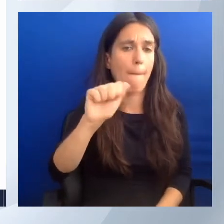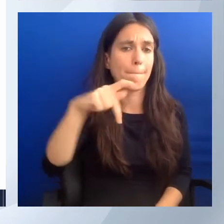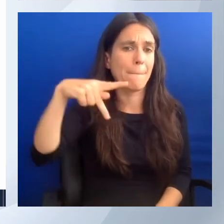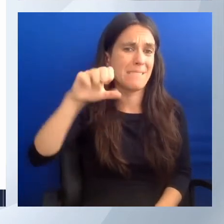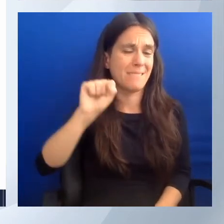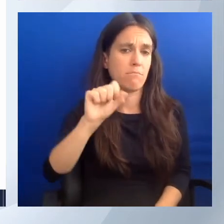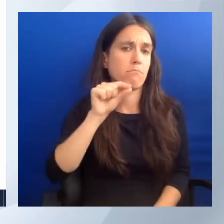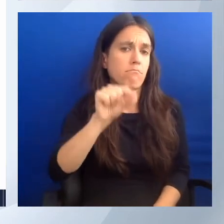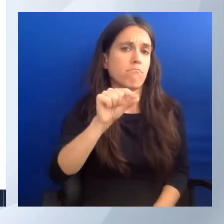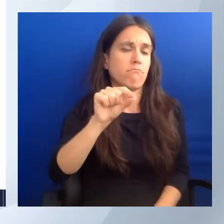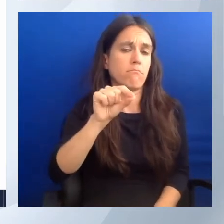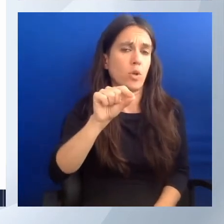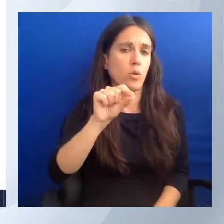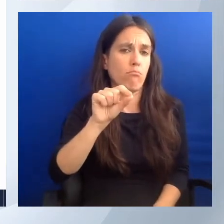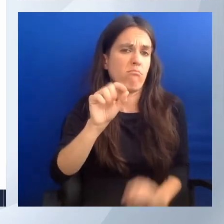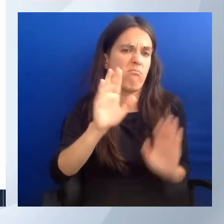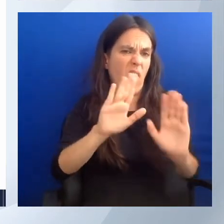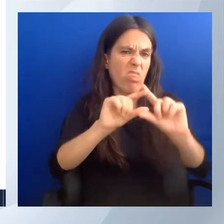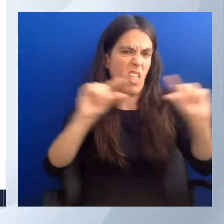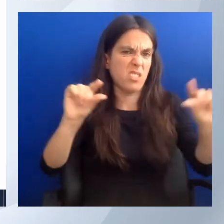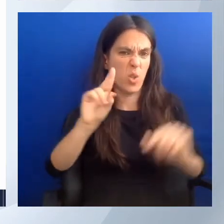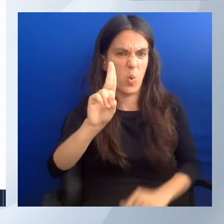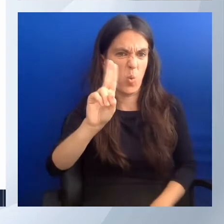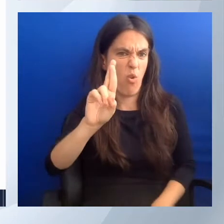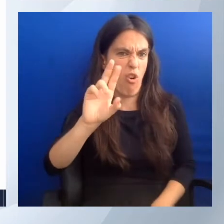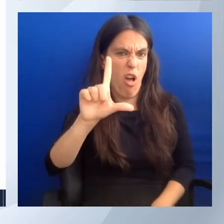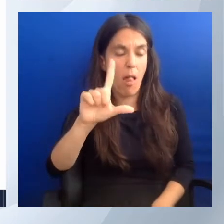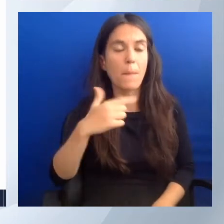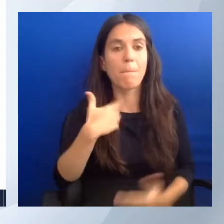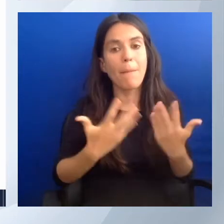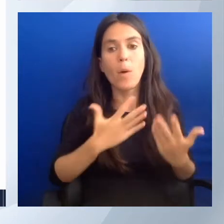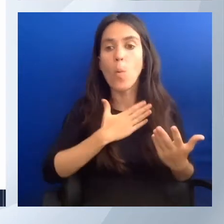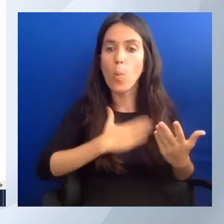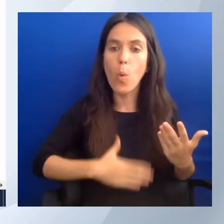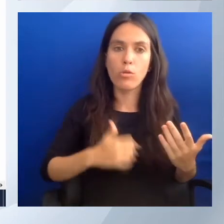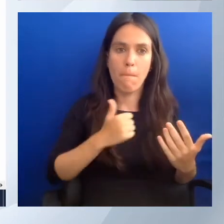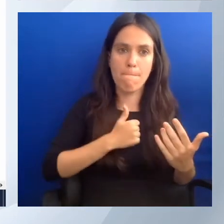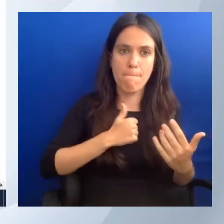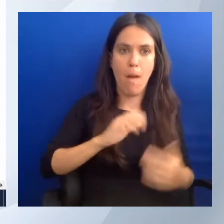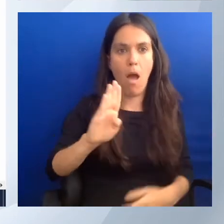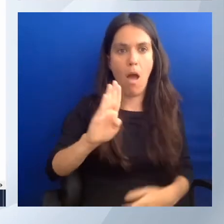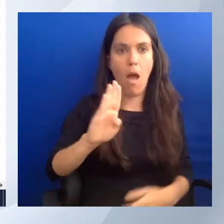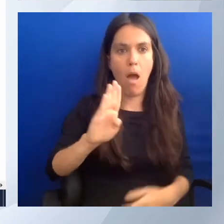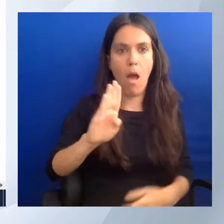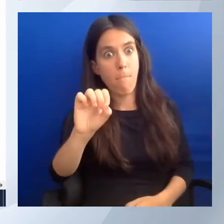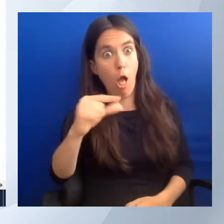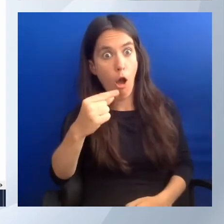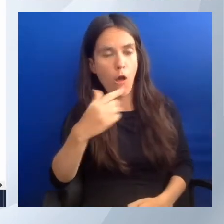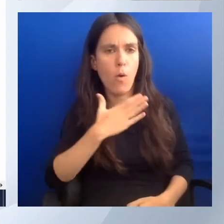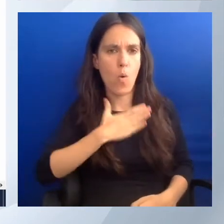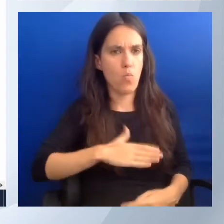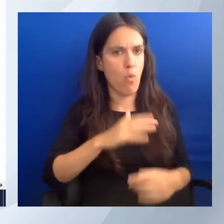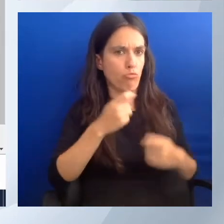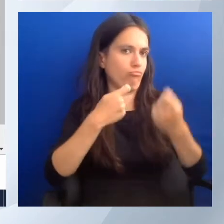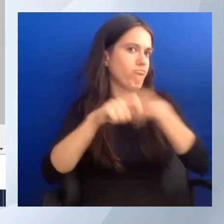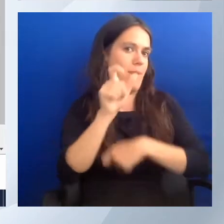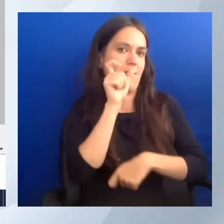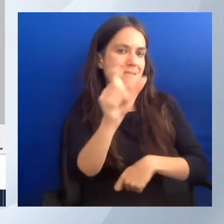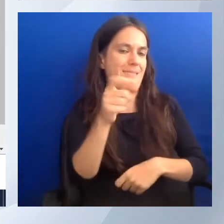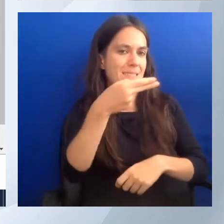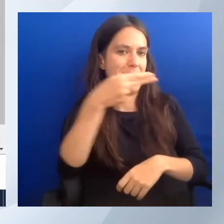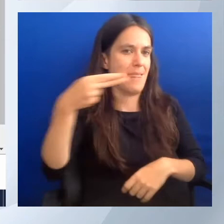So if you want to create your own blog, you probably want to have a fancy domain name, you can add those as well. Not